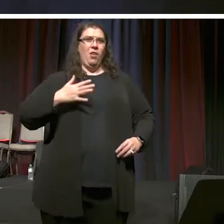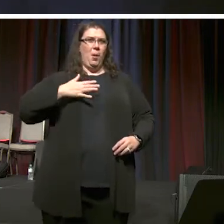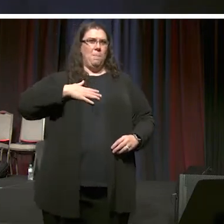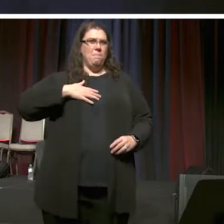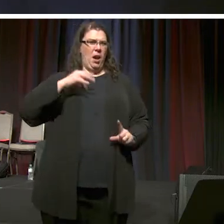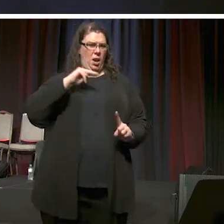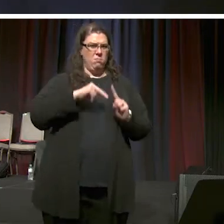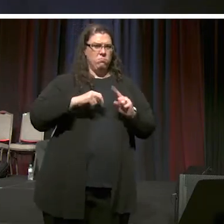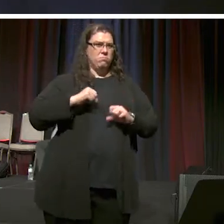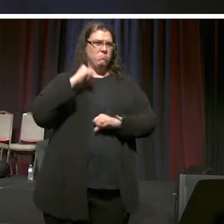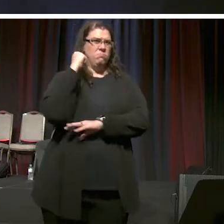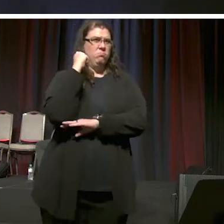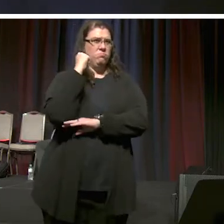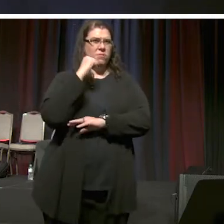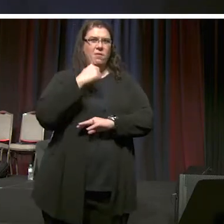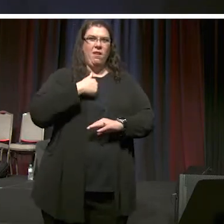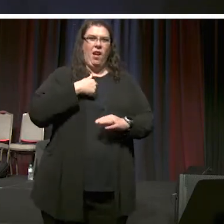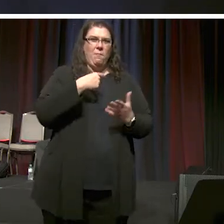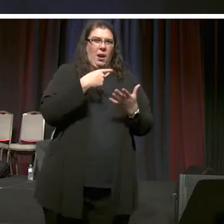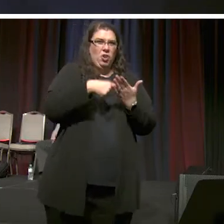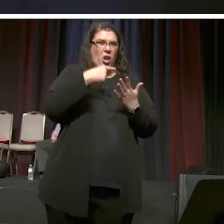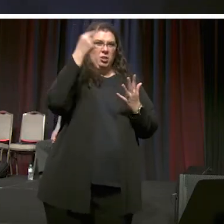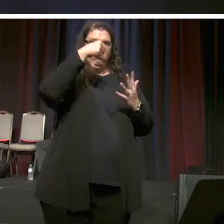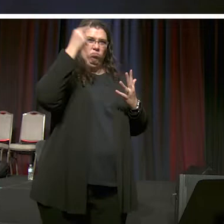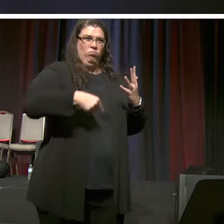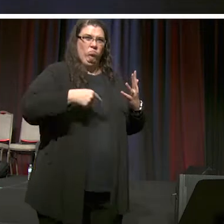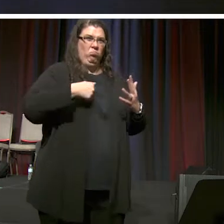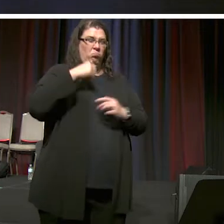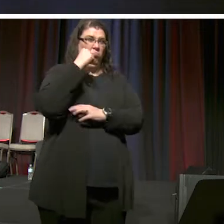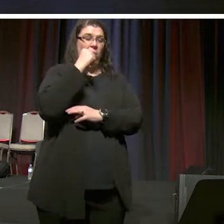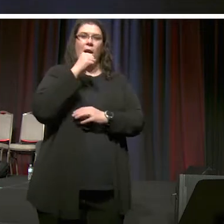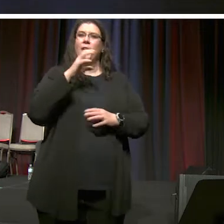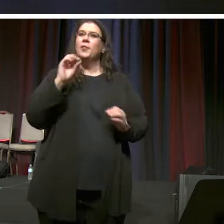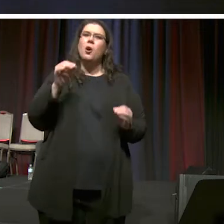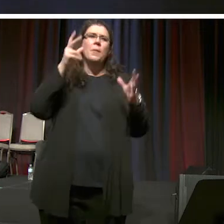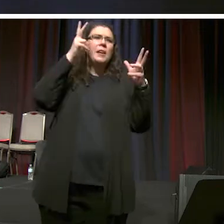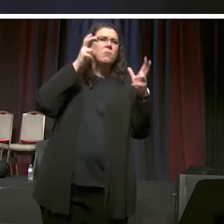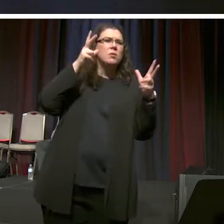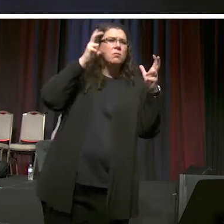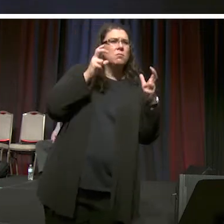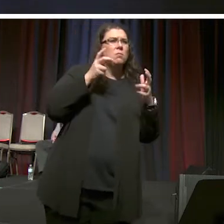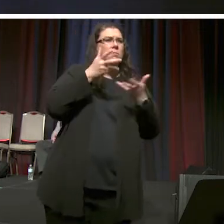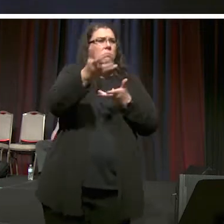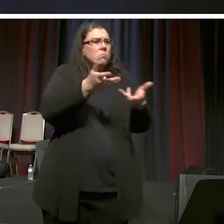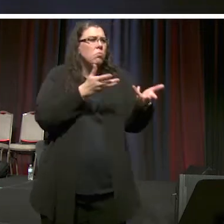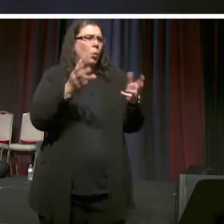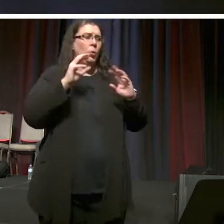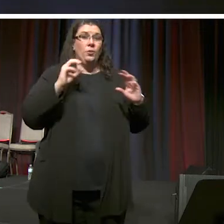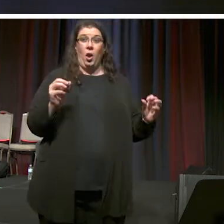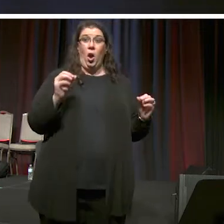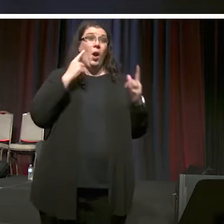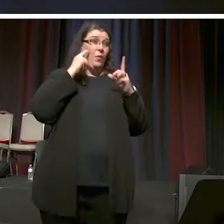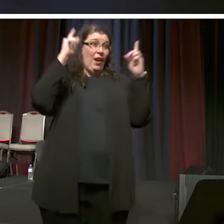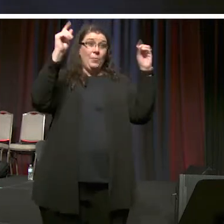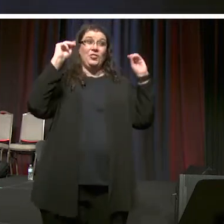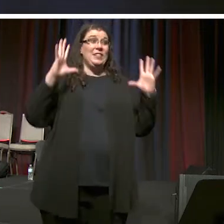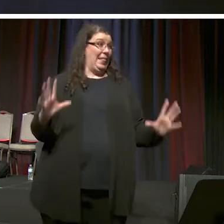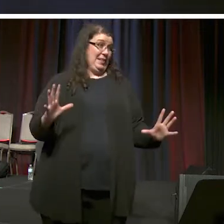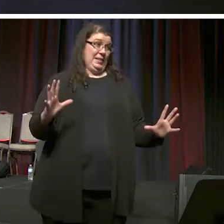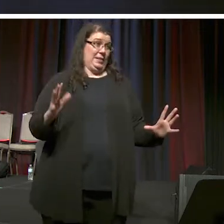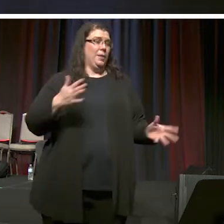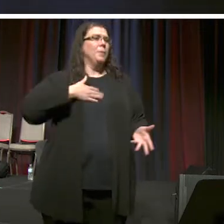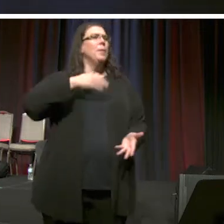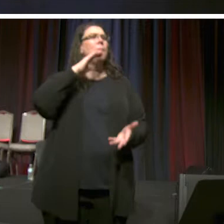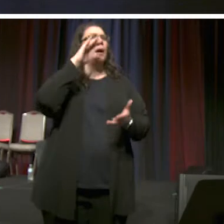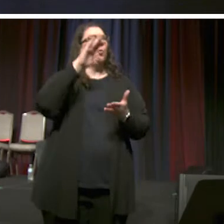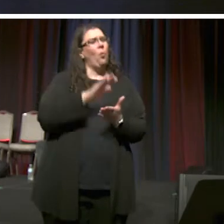view, their talking points. No one was listening. And we didn't get anywhere. But my wife